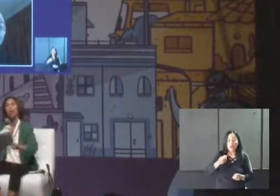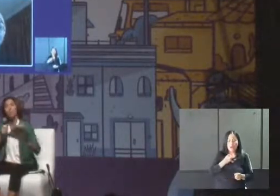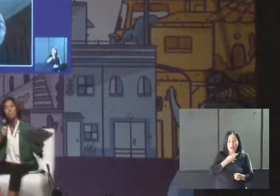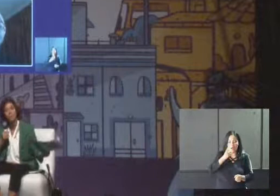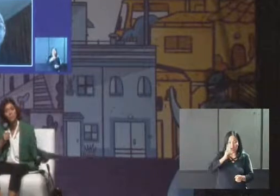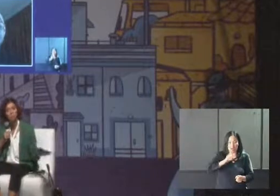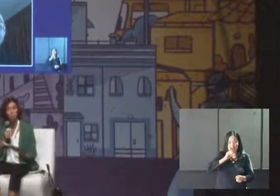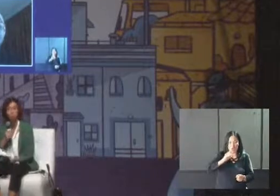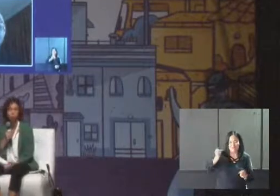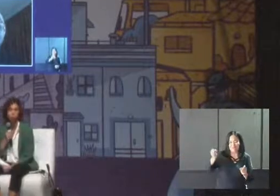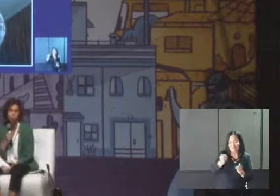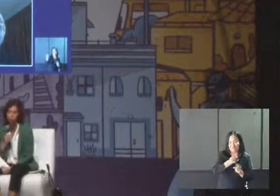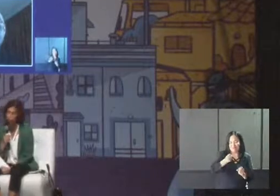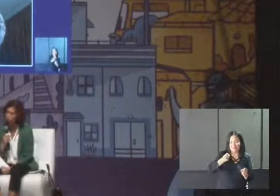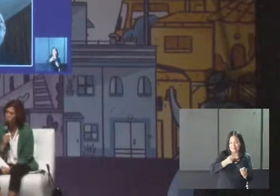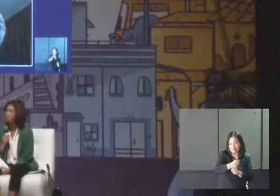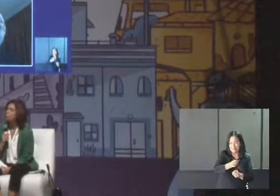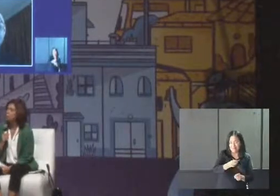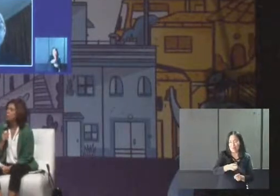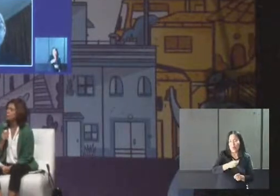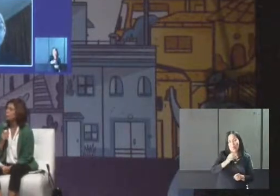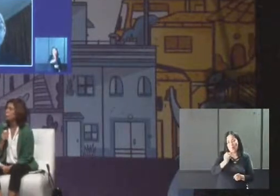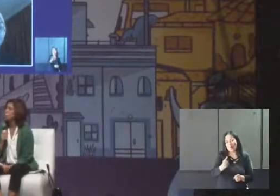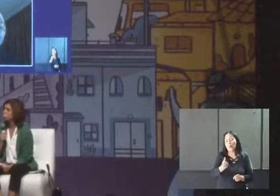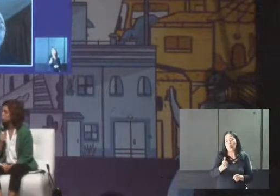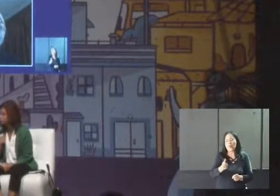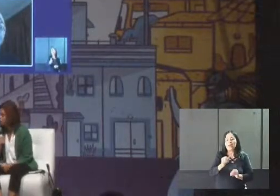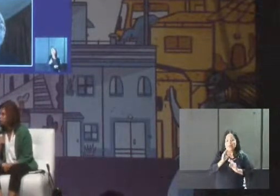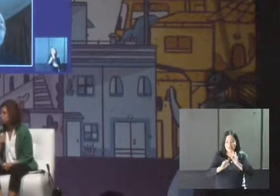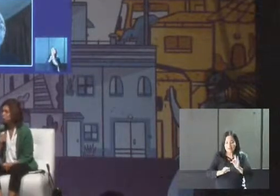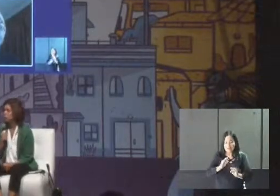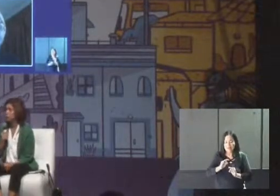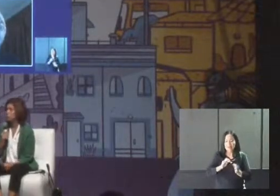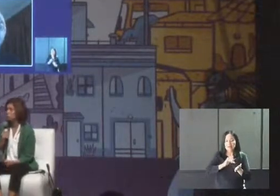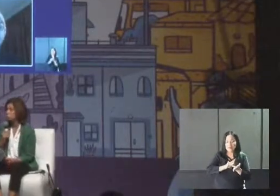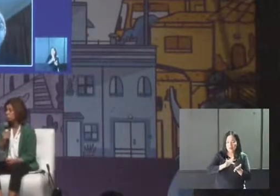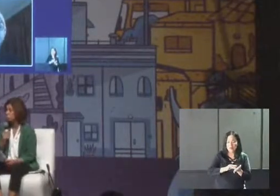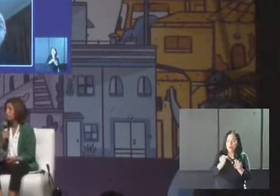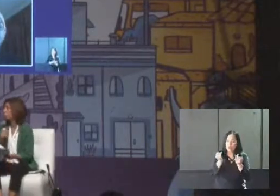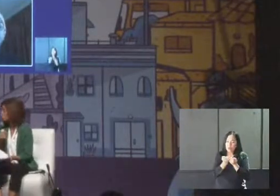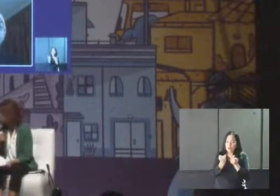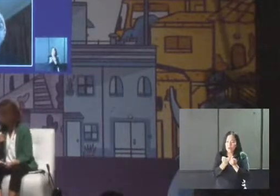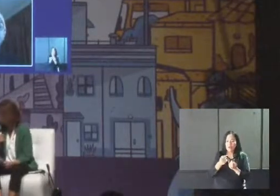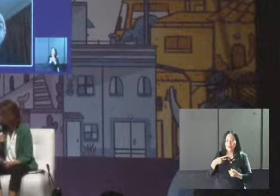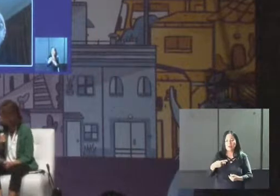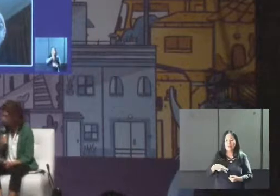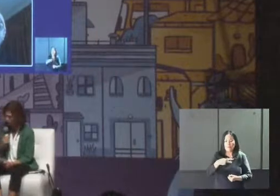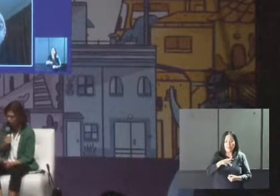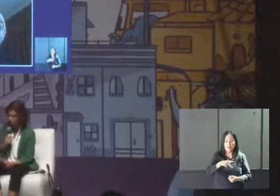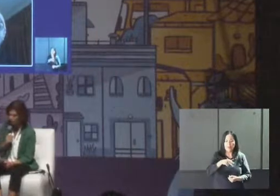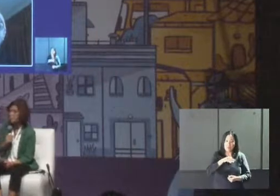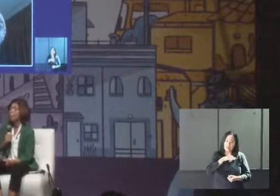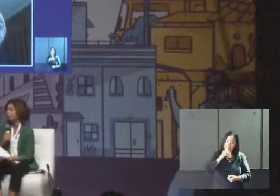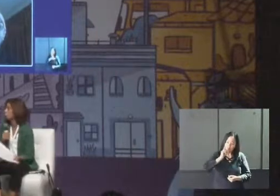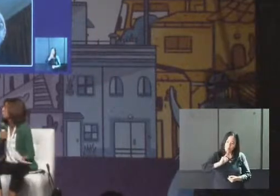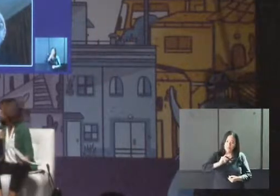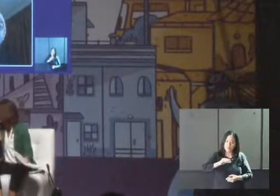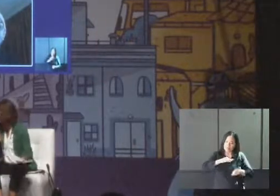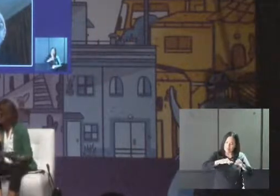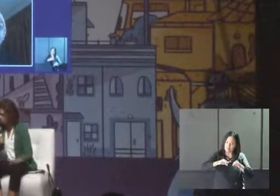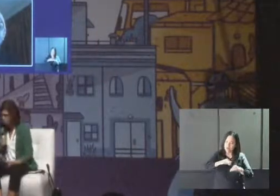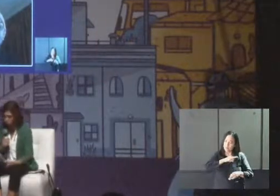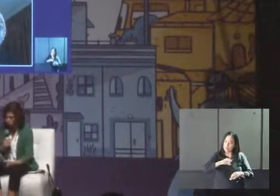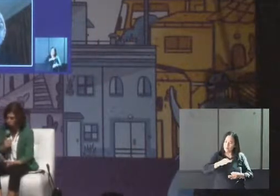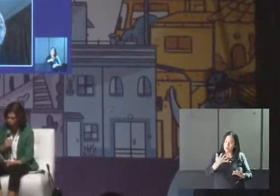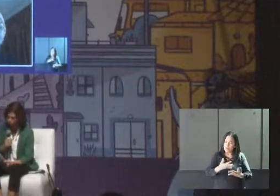the direct victims, but also they expand the provision of services to give opportunities to women for their